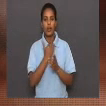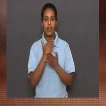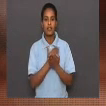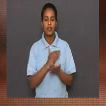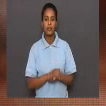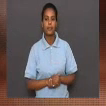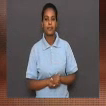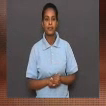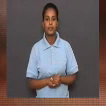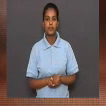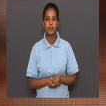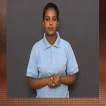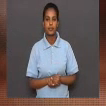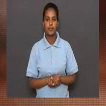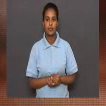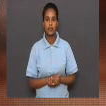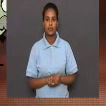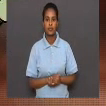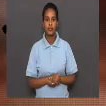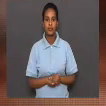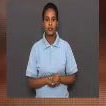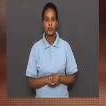Let's get back to our lesson.